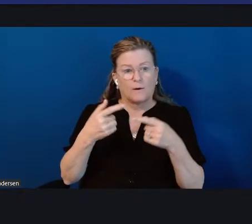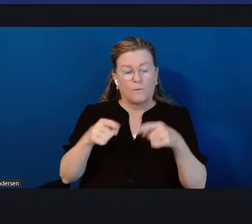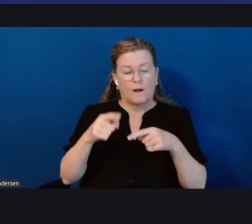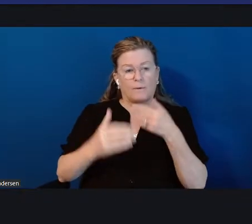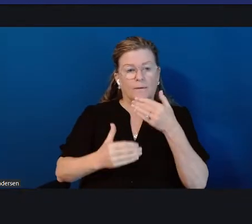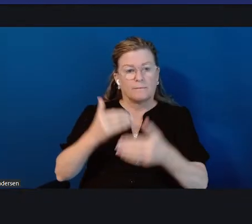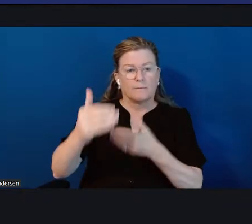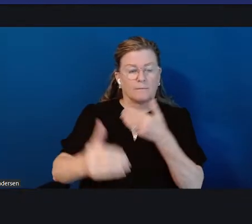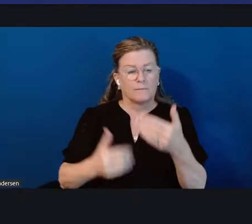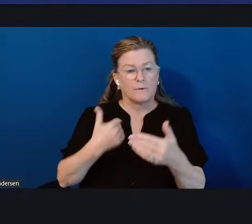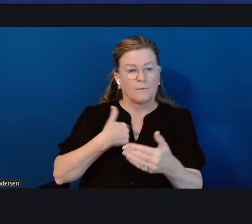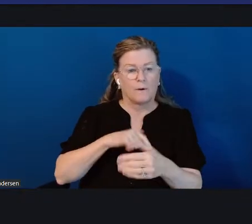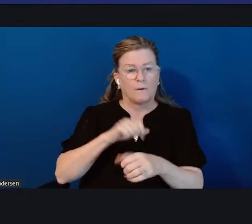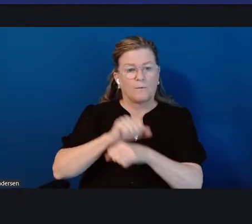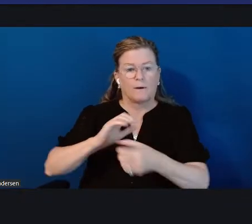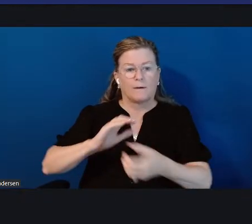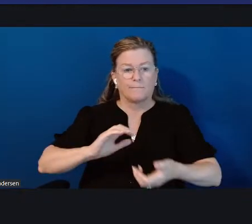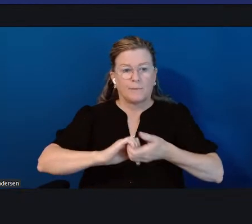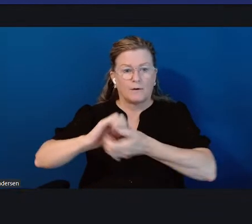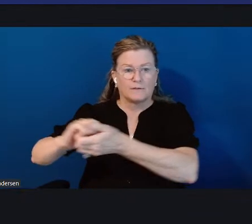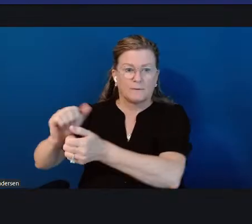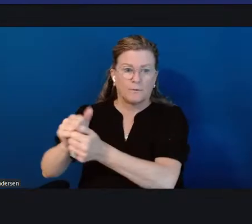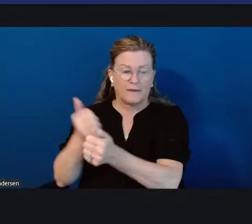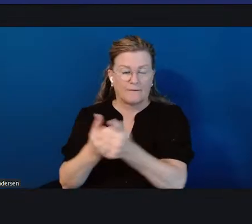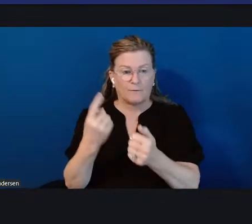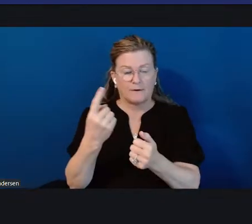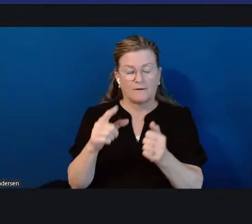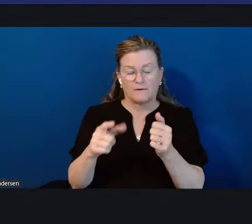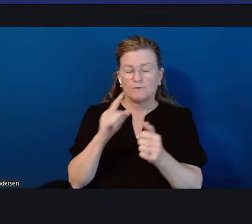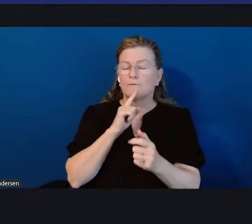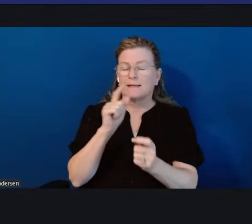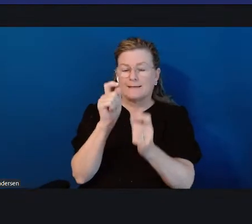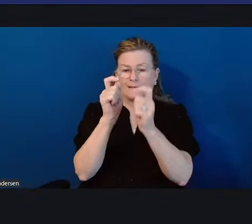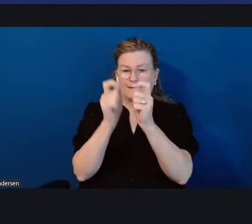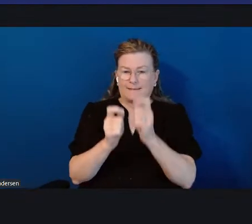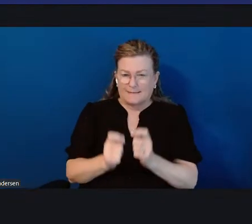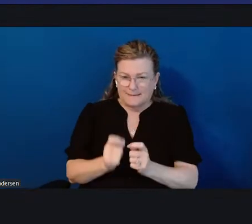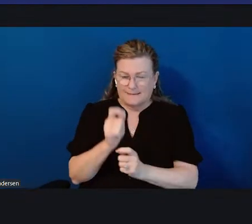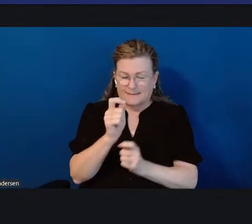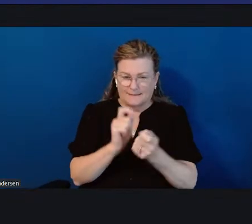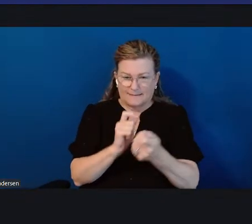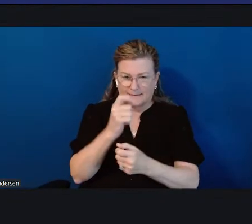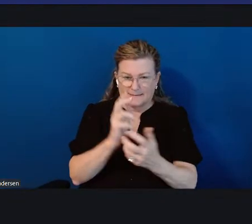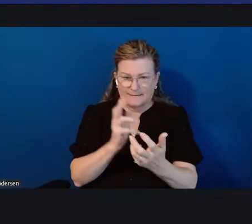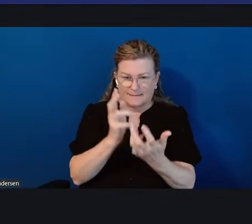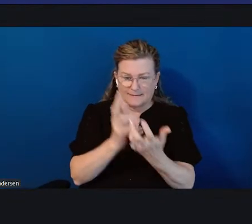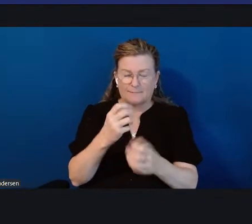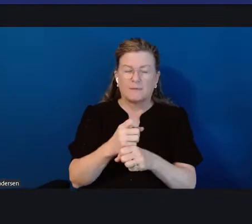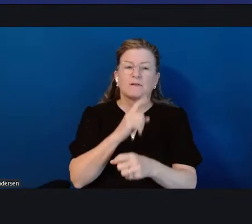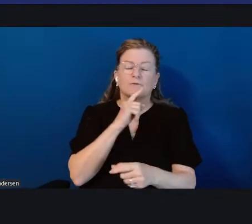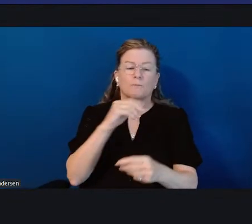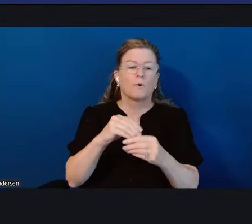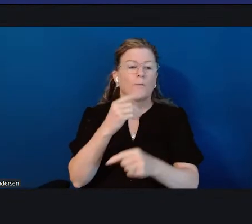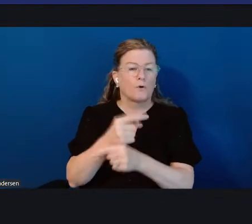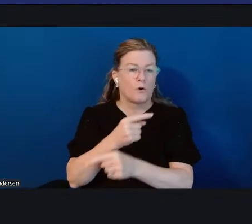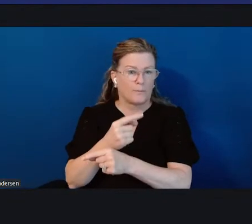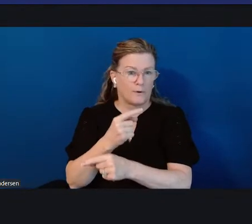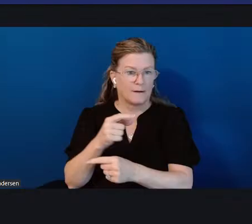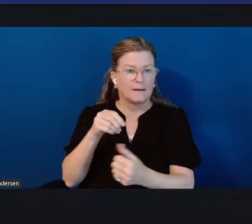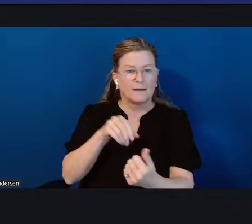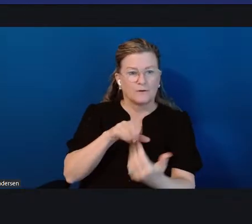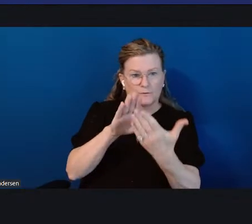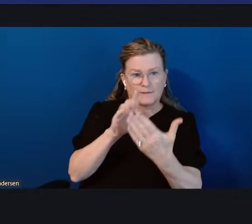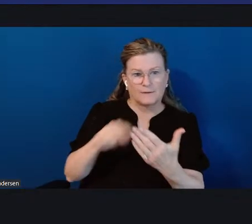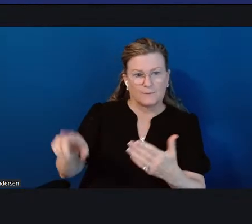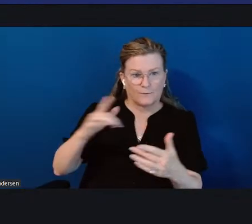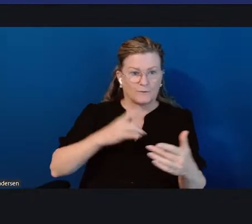work in partnership with everyone to fine tune those tools to make sure they're more appropriate for and addressing the concerns